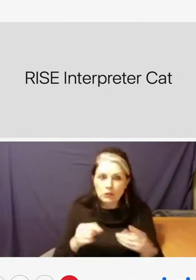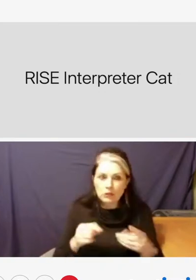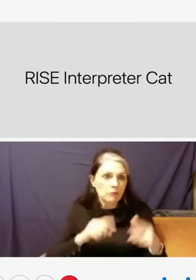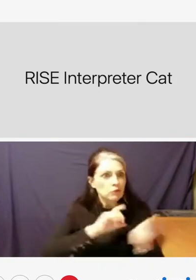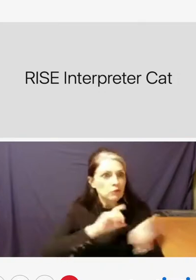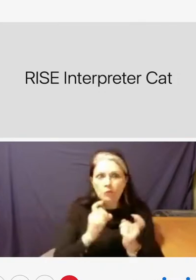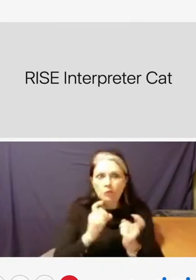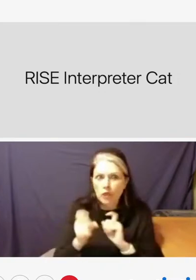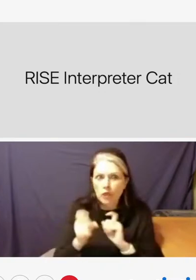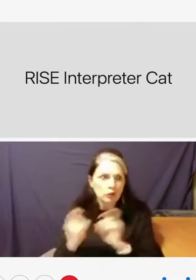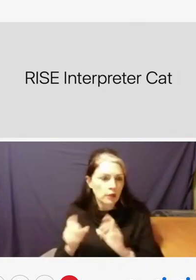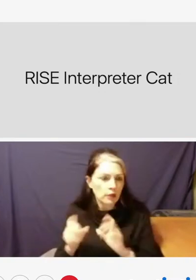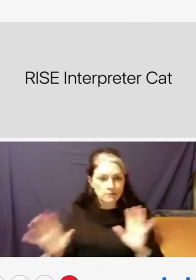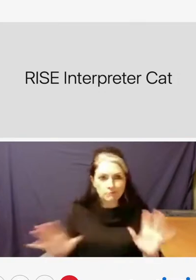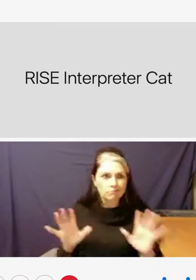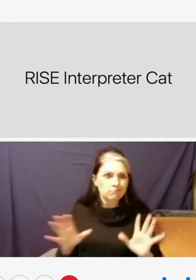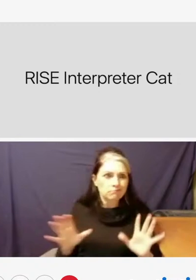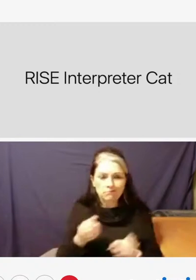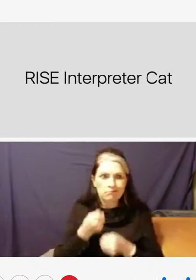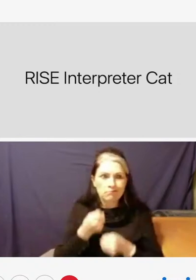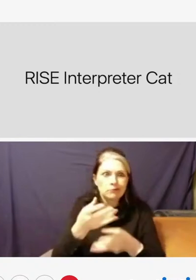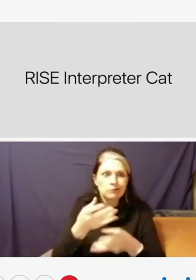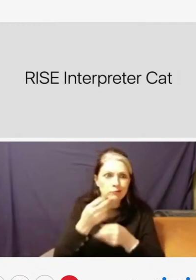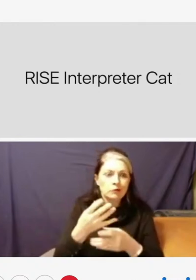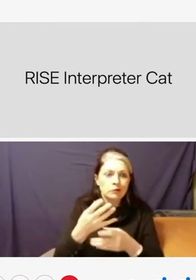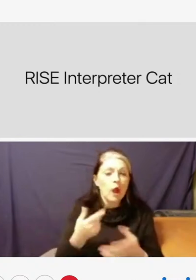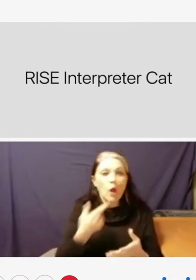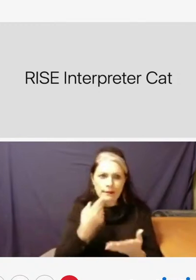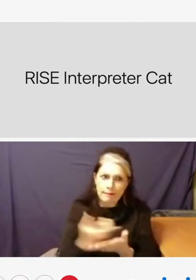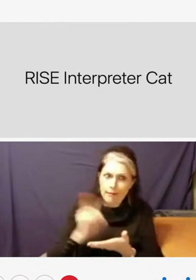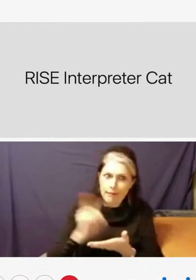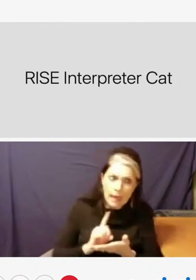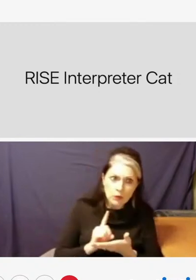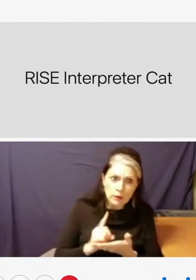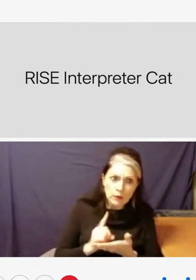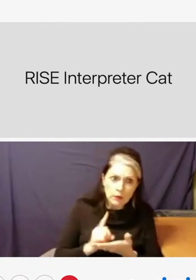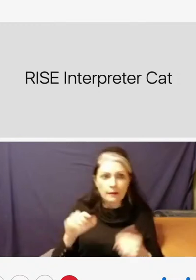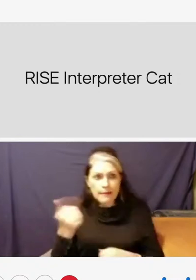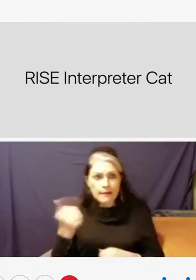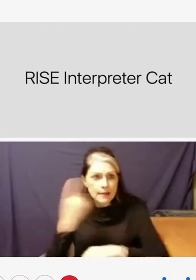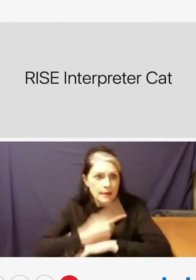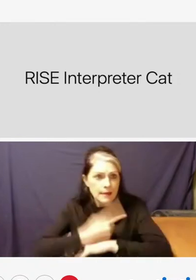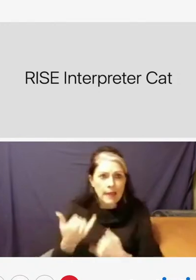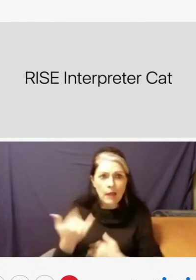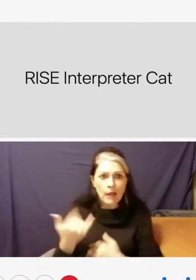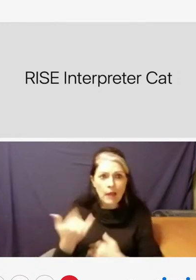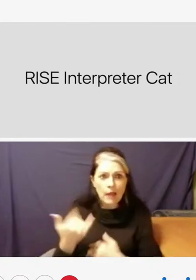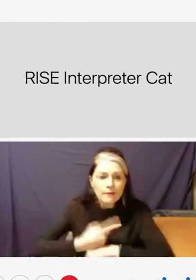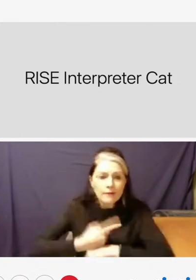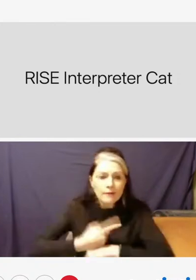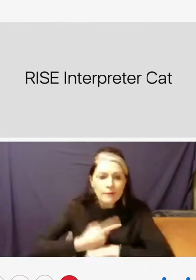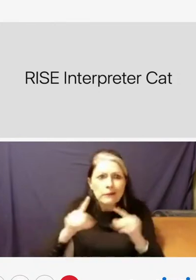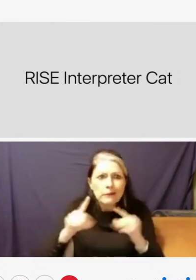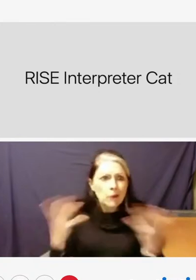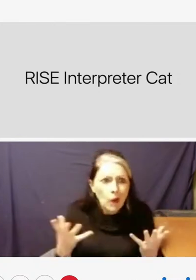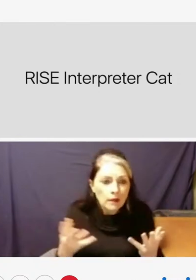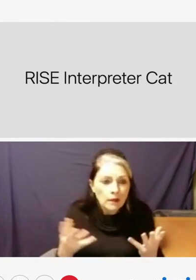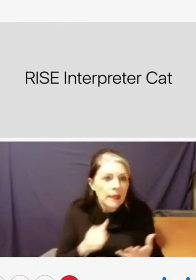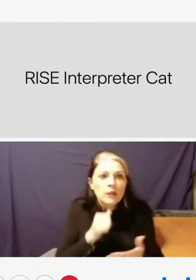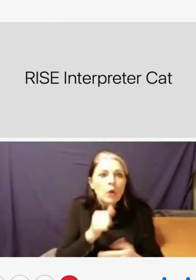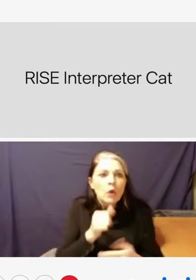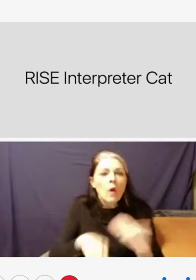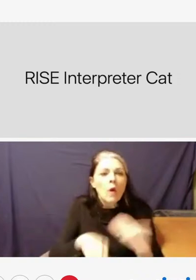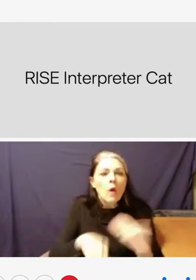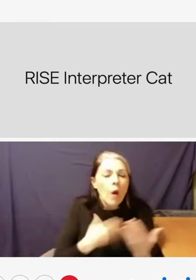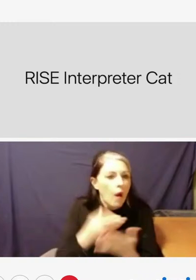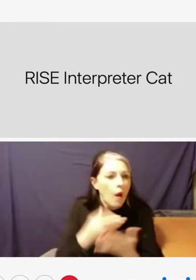all because we're changing we said last week it was 10 days now it's five days what's the difference blah blah blah they they don't all hear what we